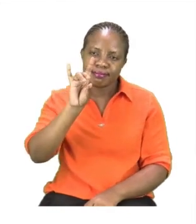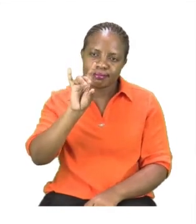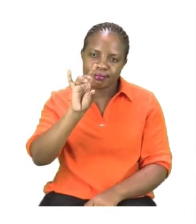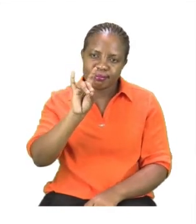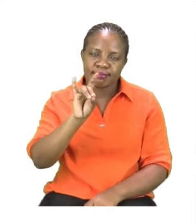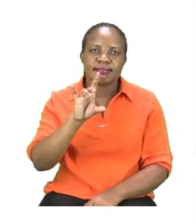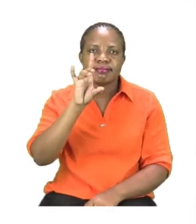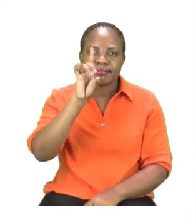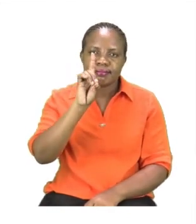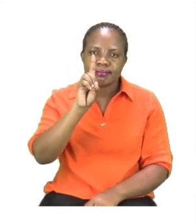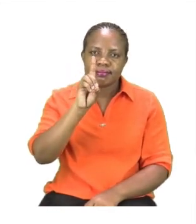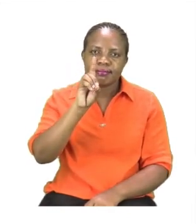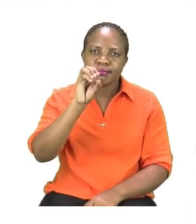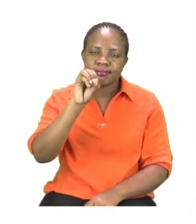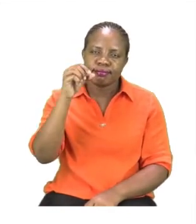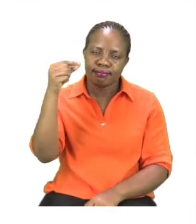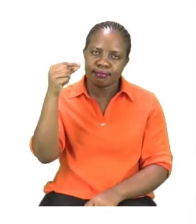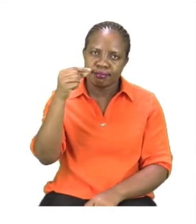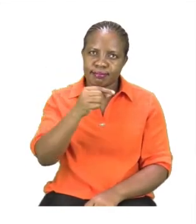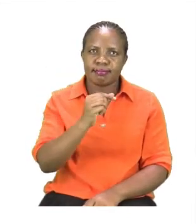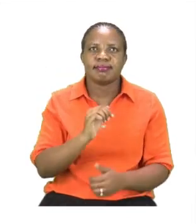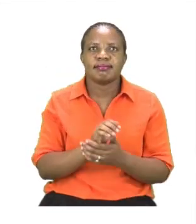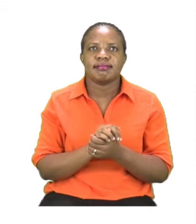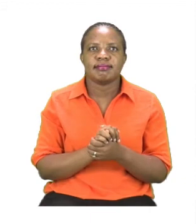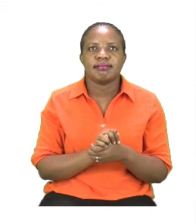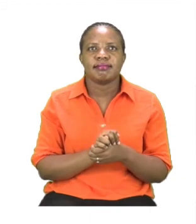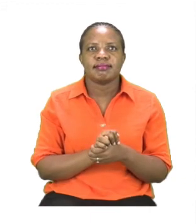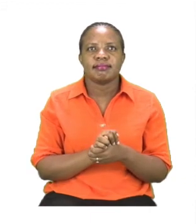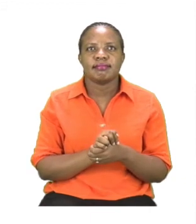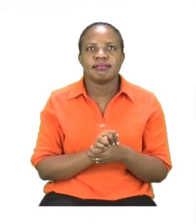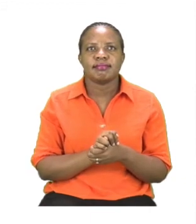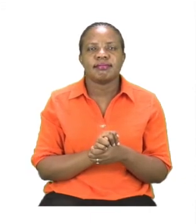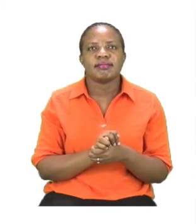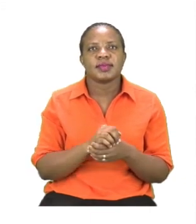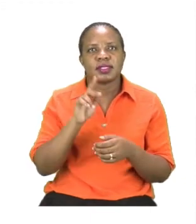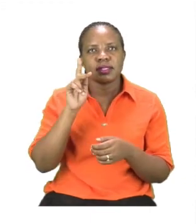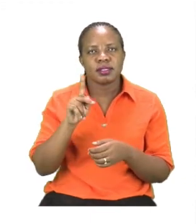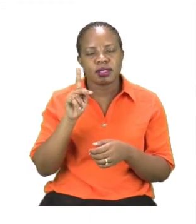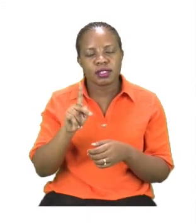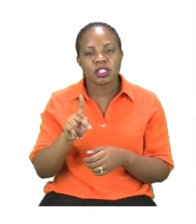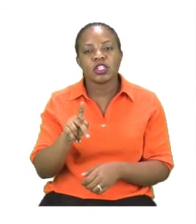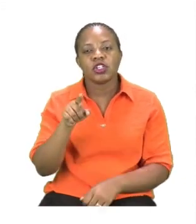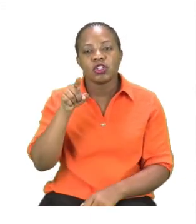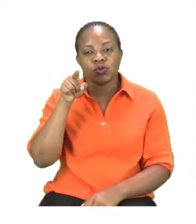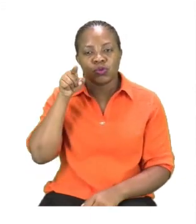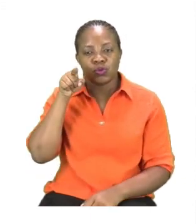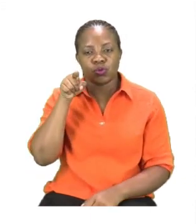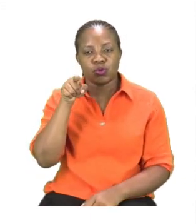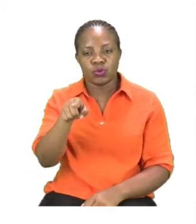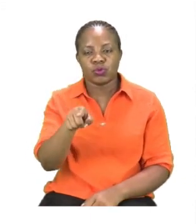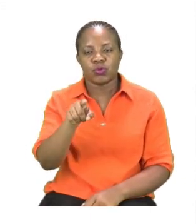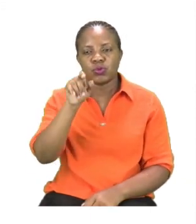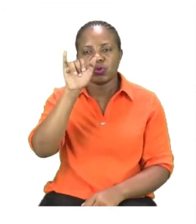So, instead of using you, we are going to use the word your. The word your is